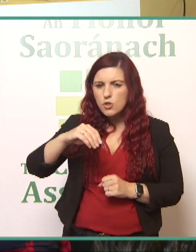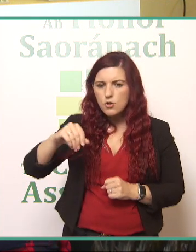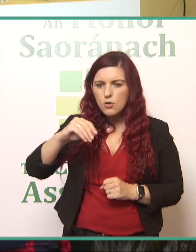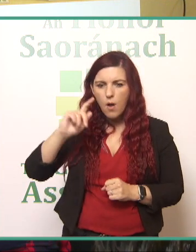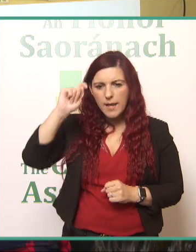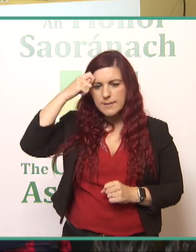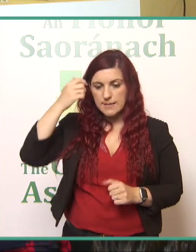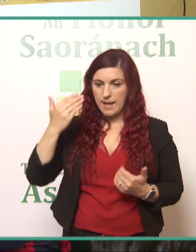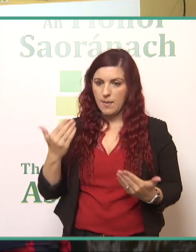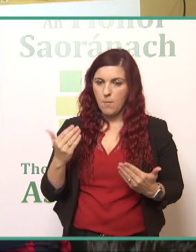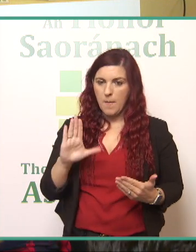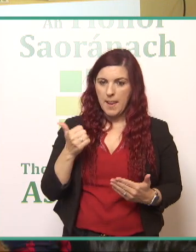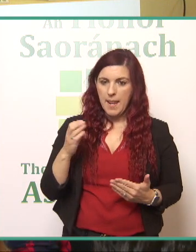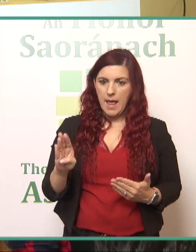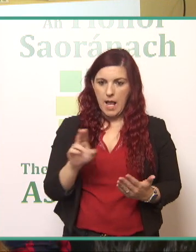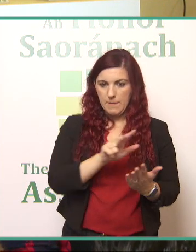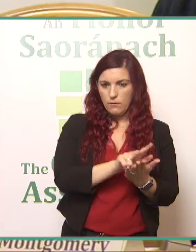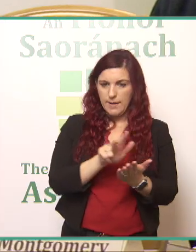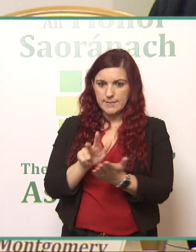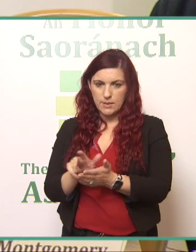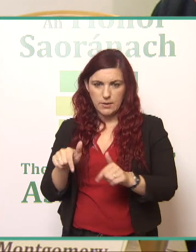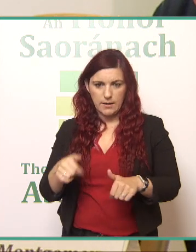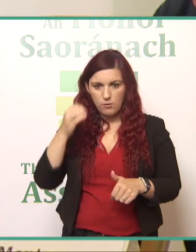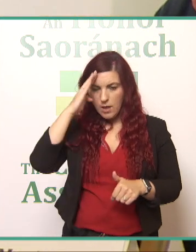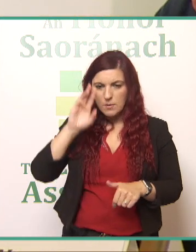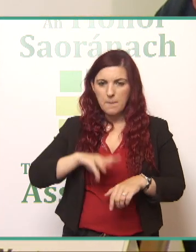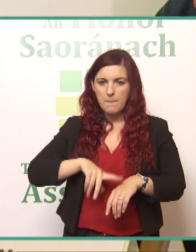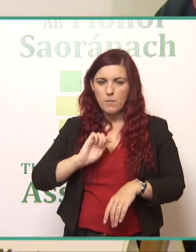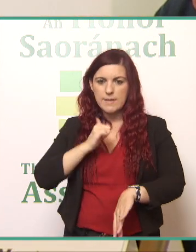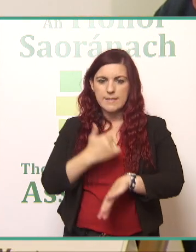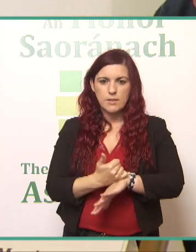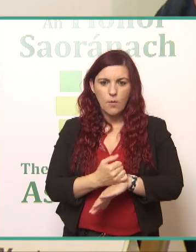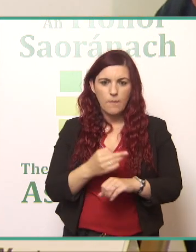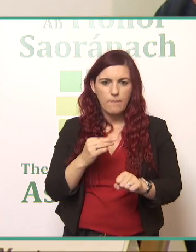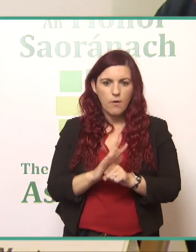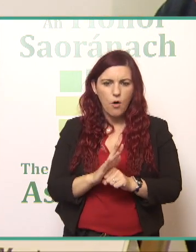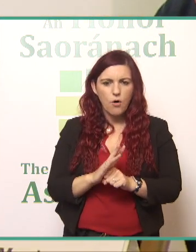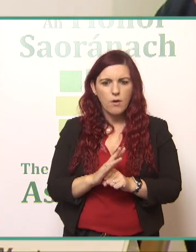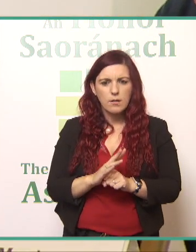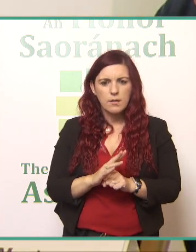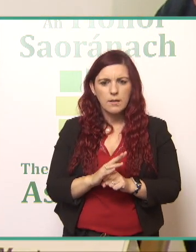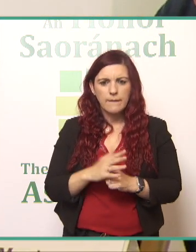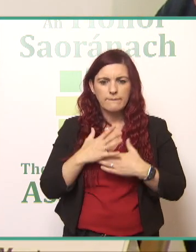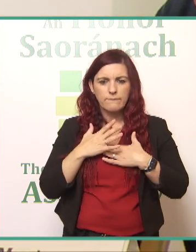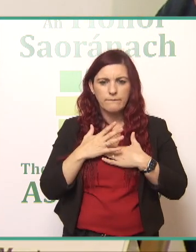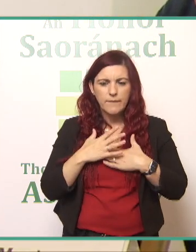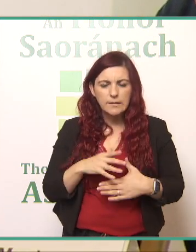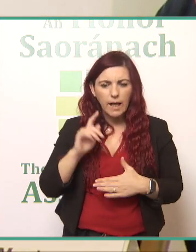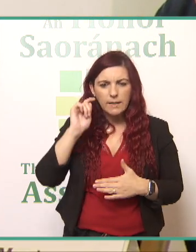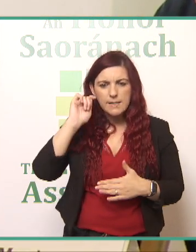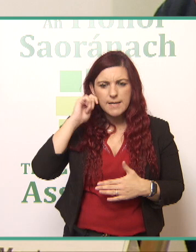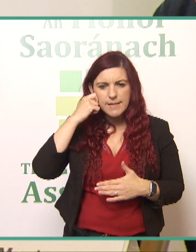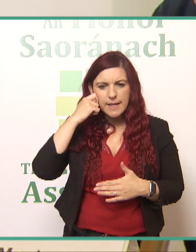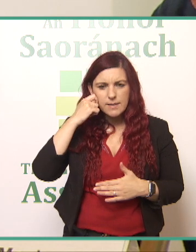the labs in terms of their accreditation in the country are mainly set up for soil chemical and physical tests, so it's